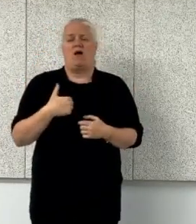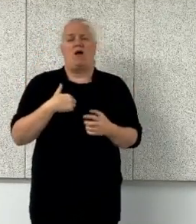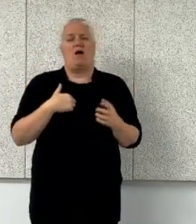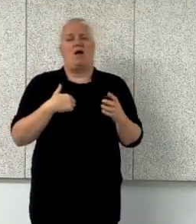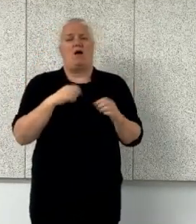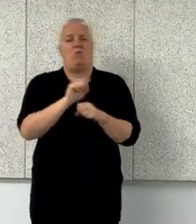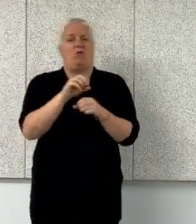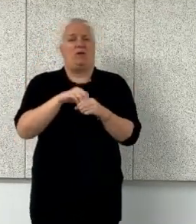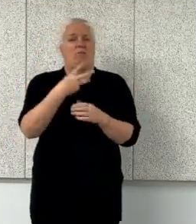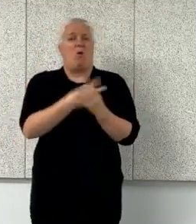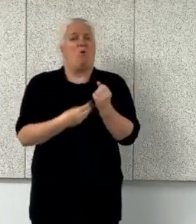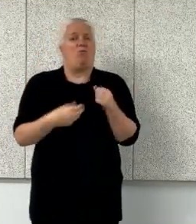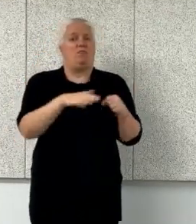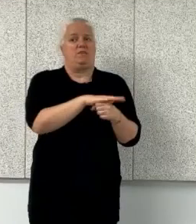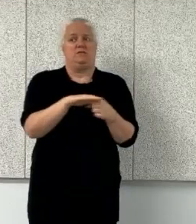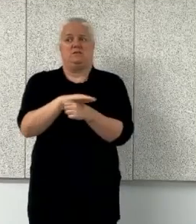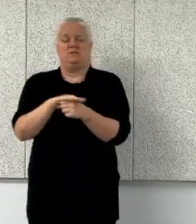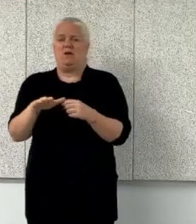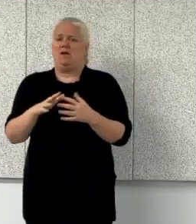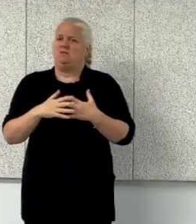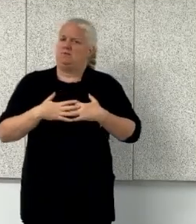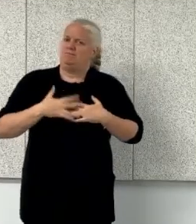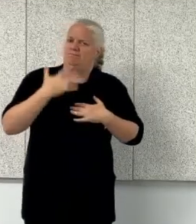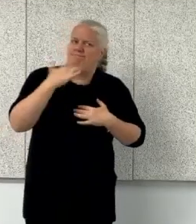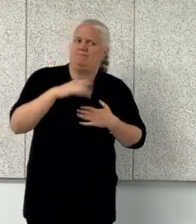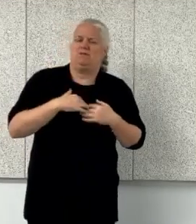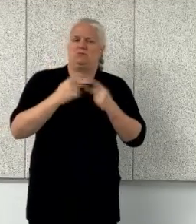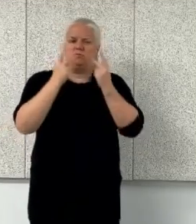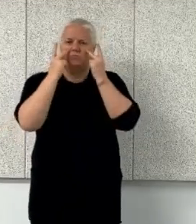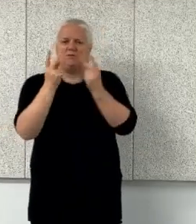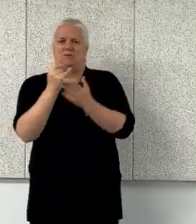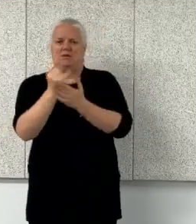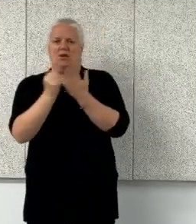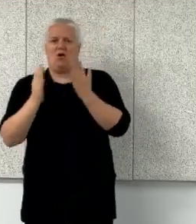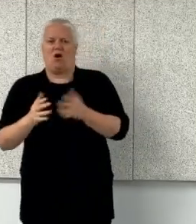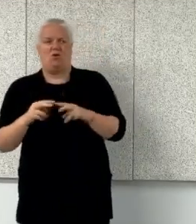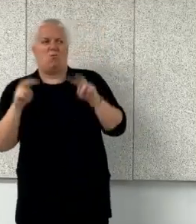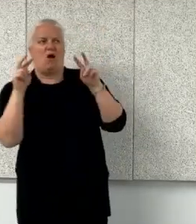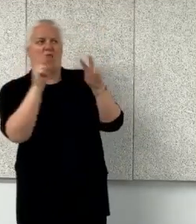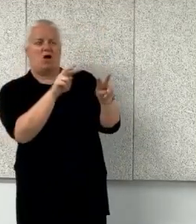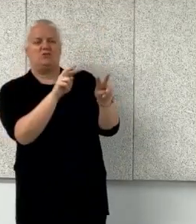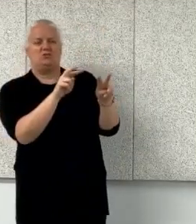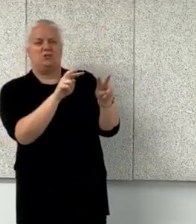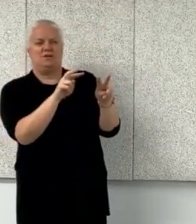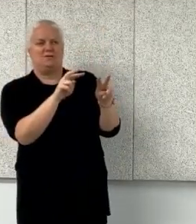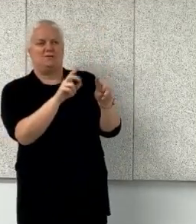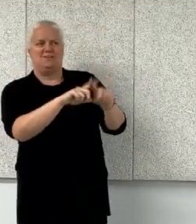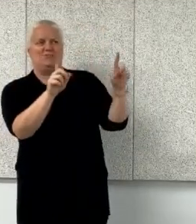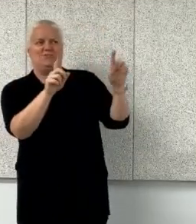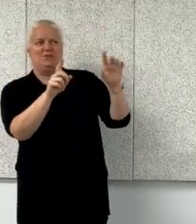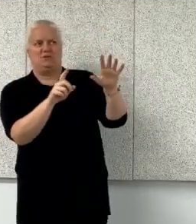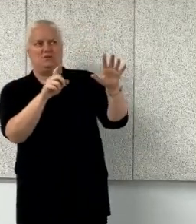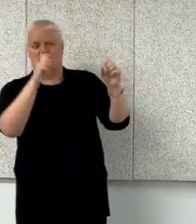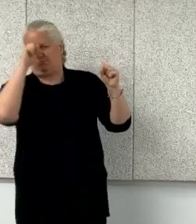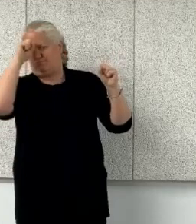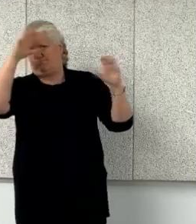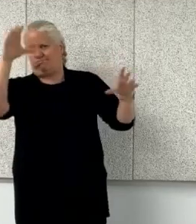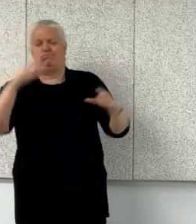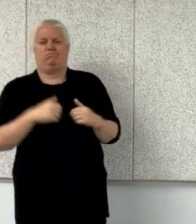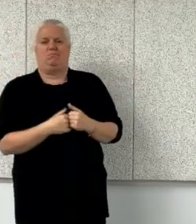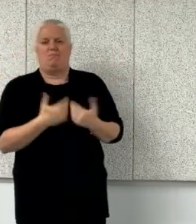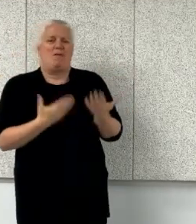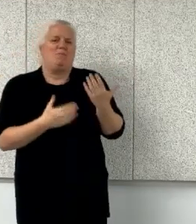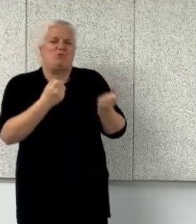both spaces is like seeing an artist have their mind blown by watching something else, whether or not they understand the language,